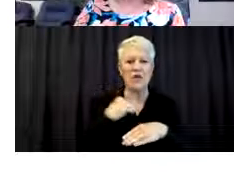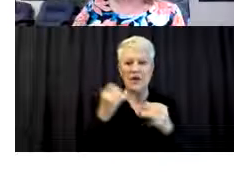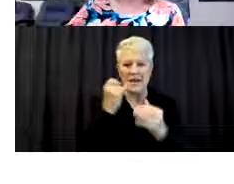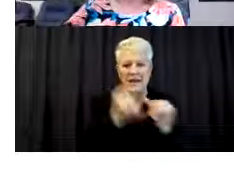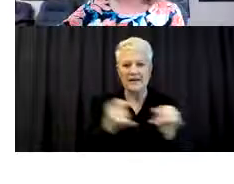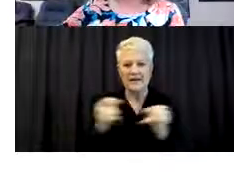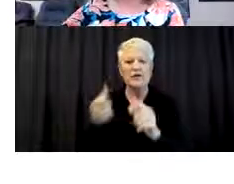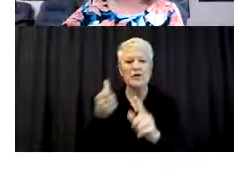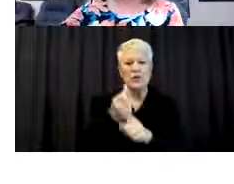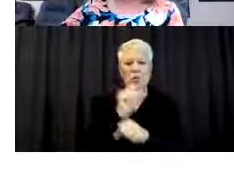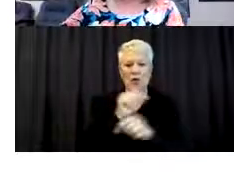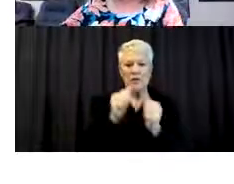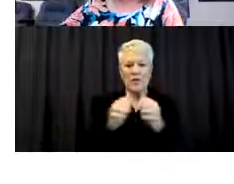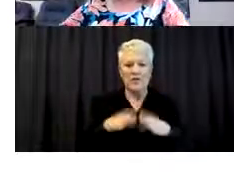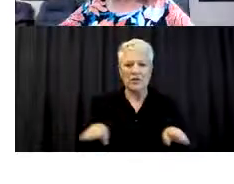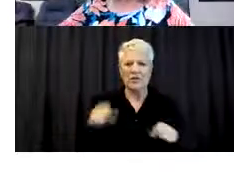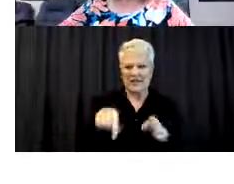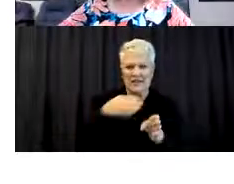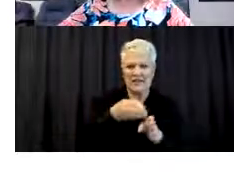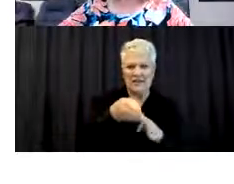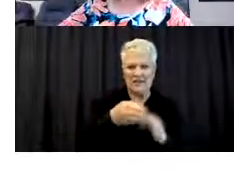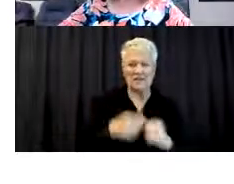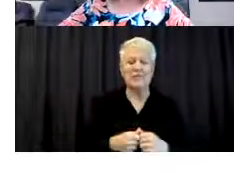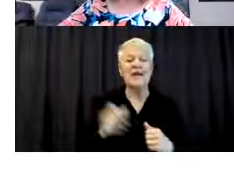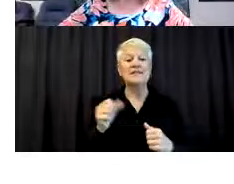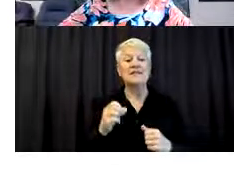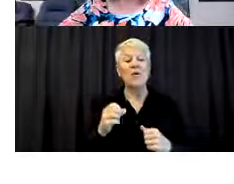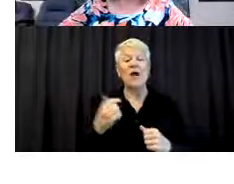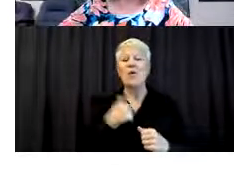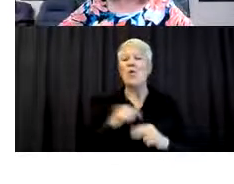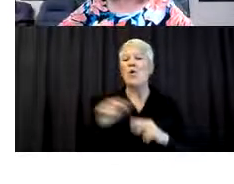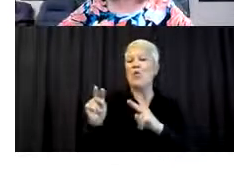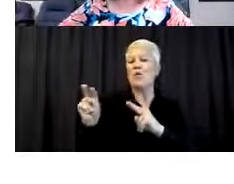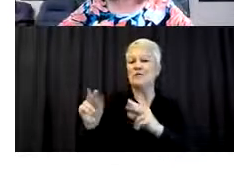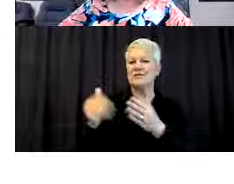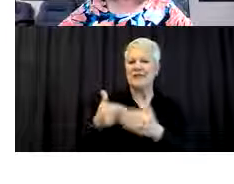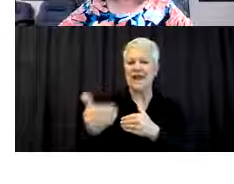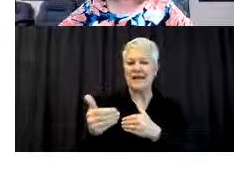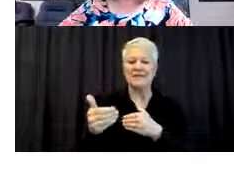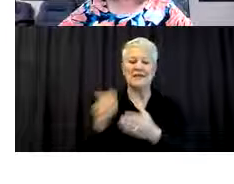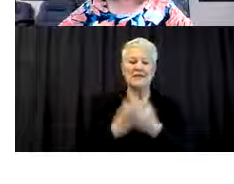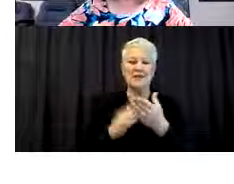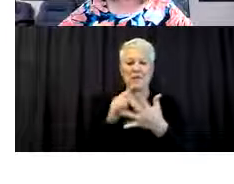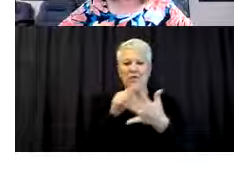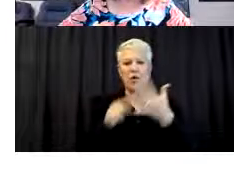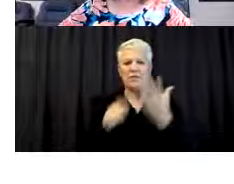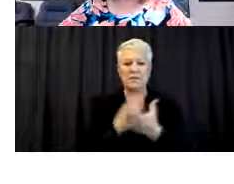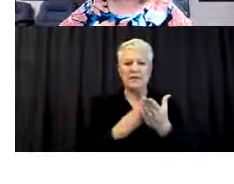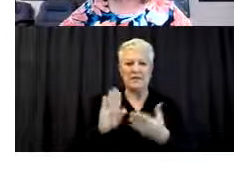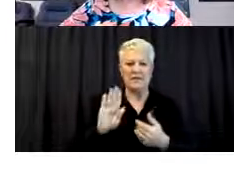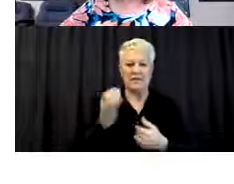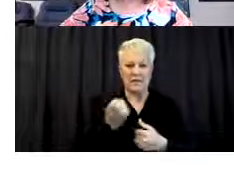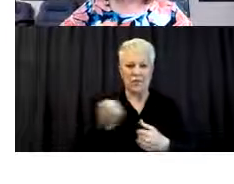were working with children in the field. So let's take a peek next at some of those pieces of